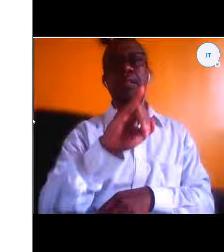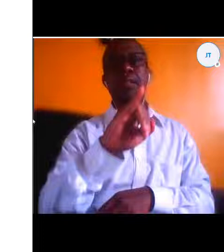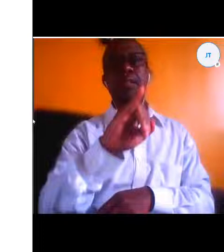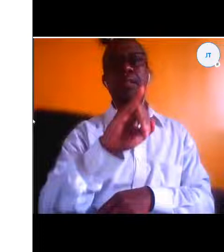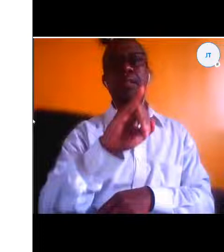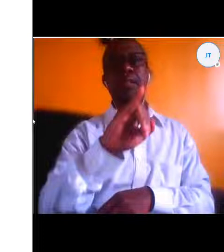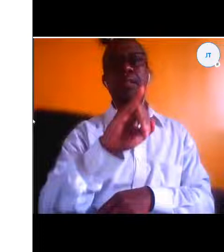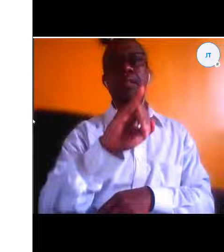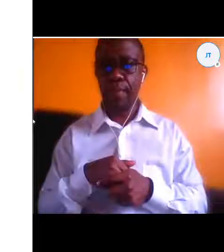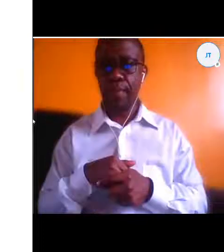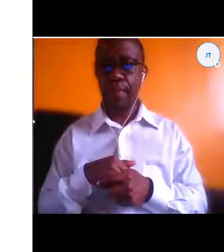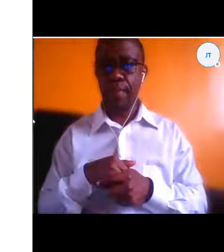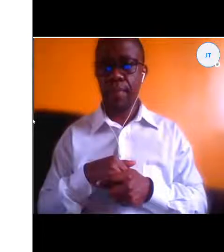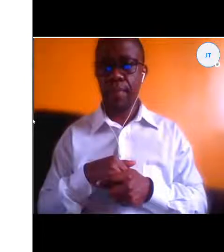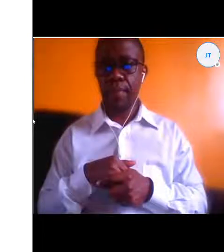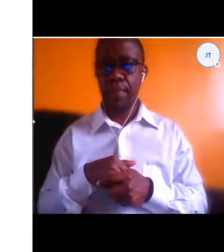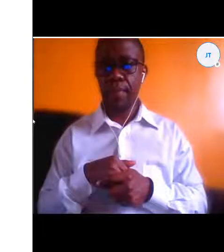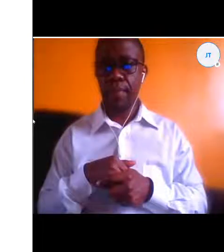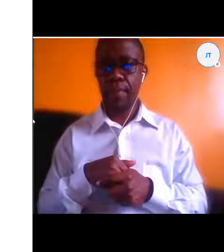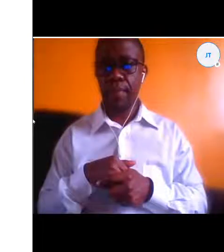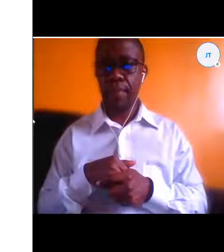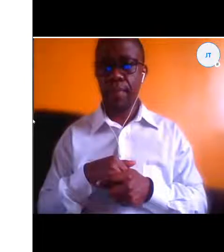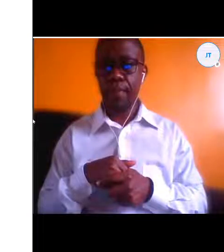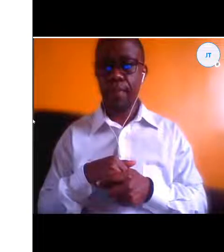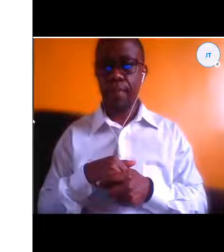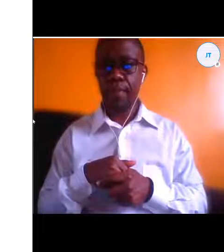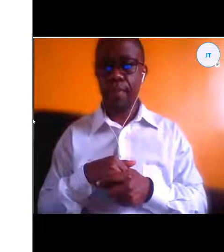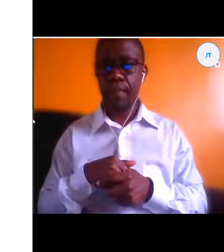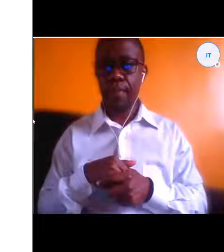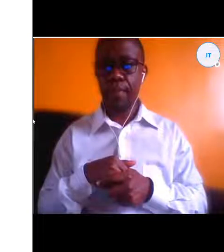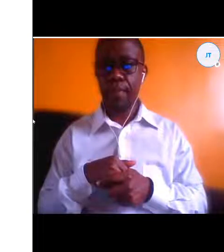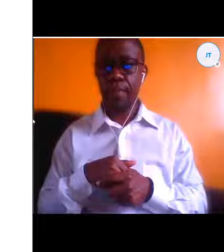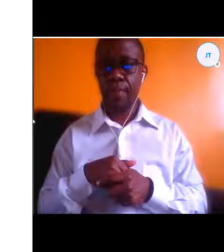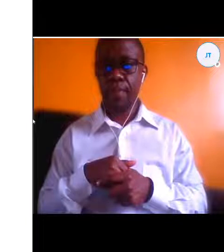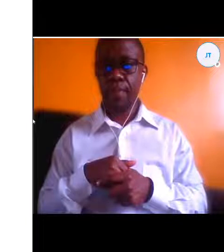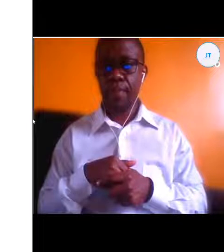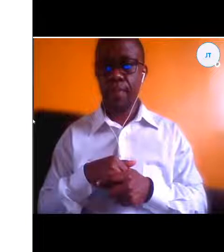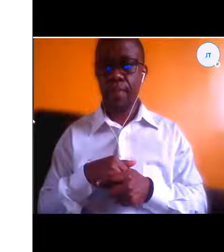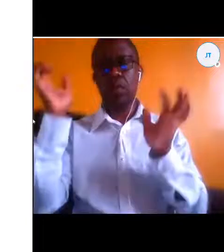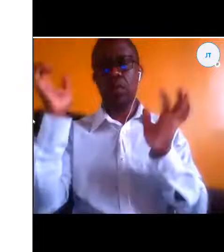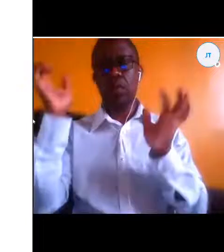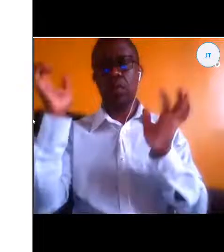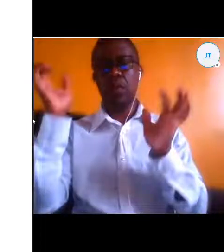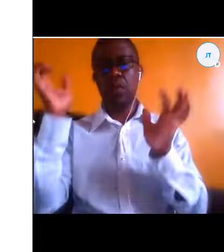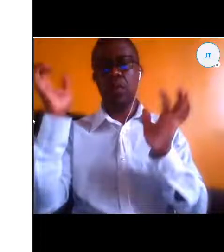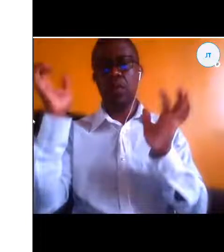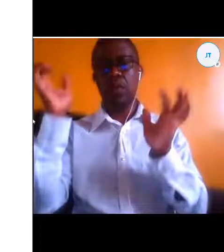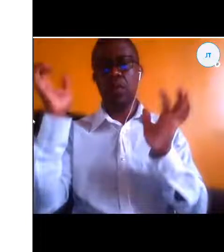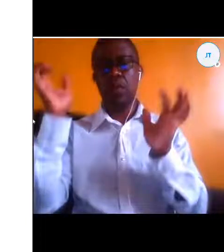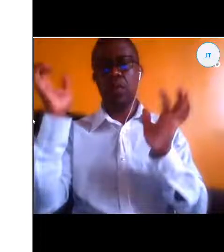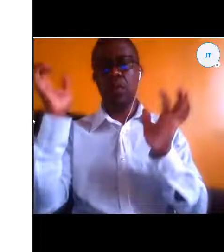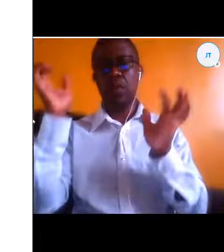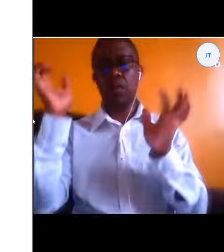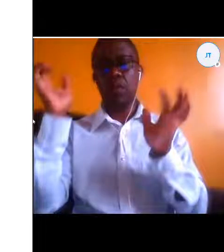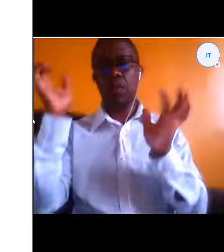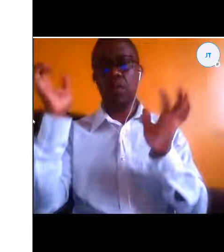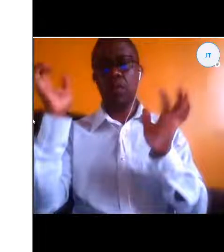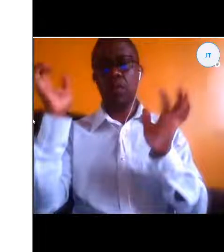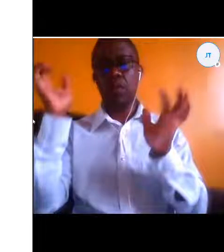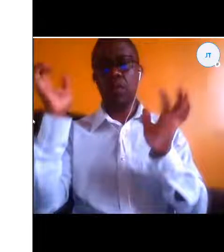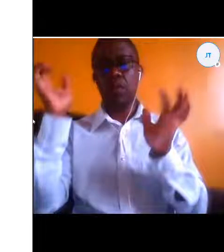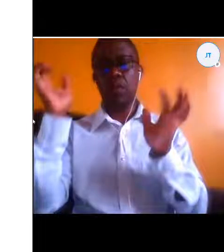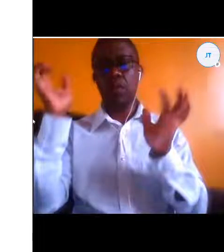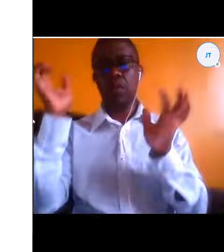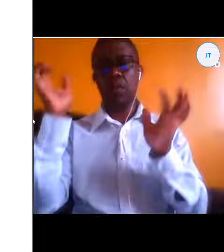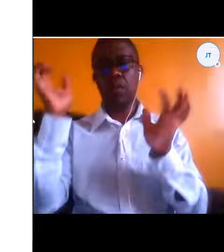West region, as you know, that the forum was formed in 2009, but CRINSA has been the Secretariat. I think this is